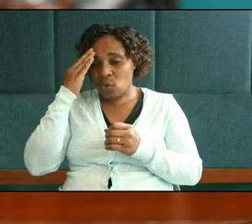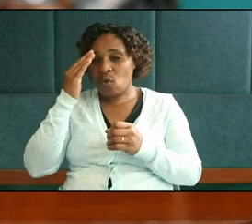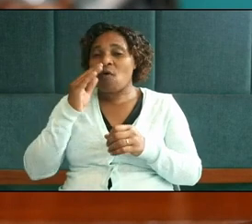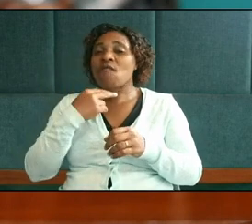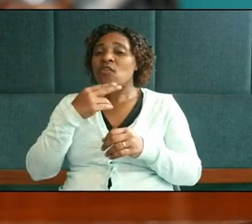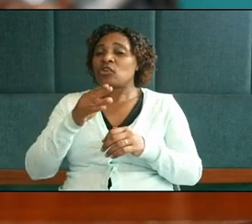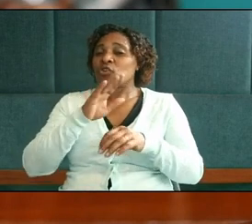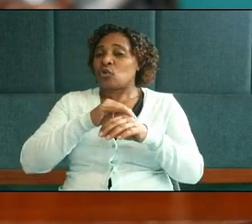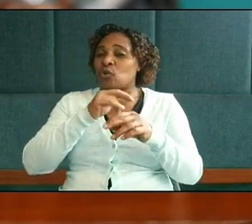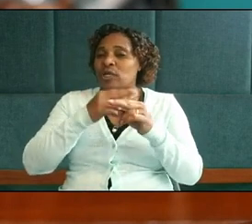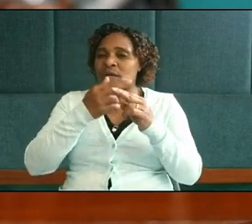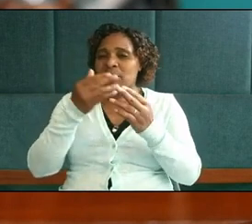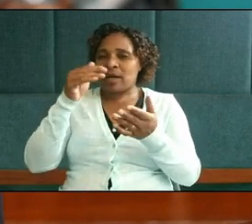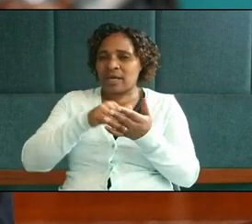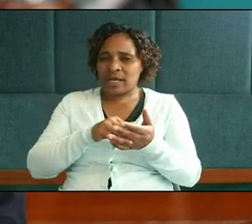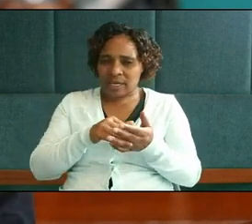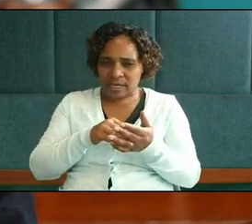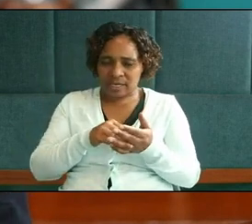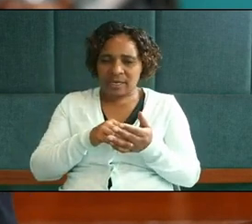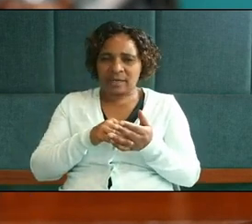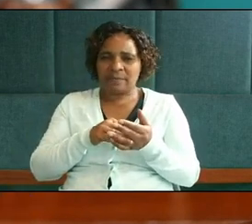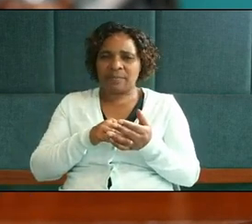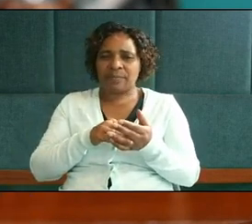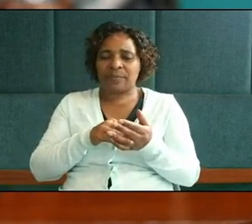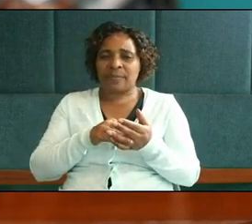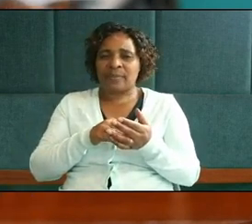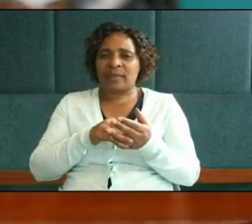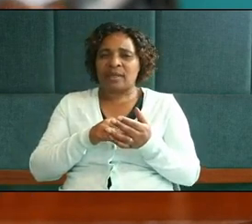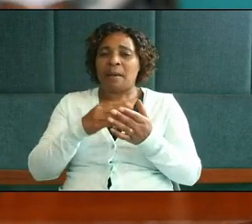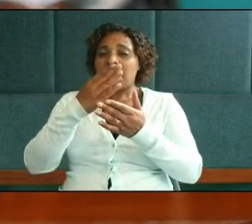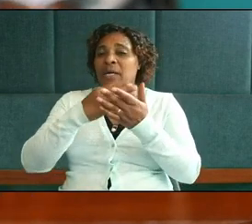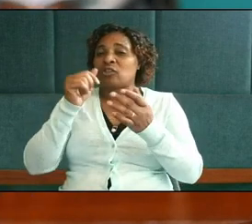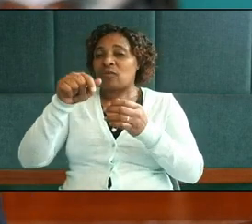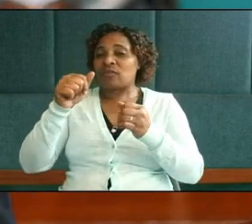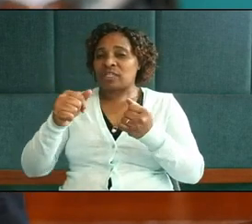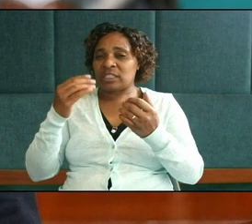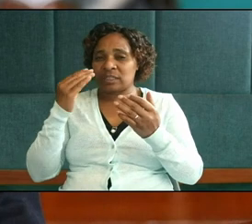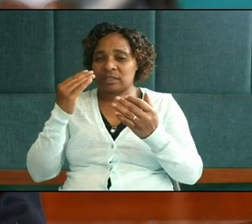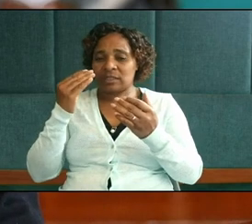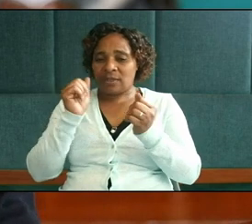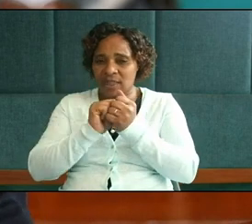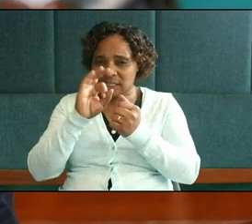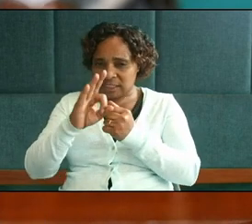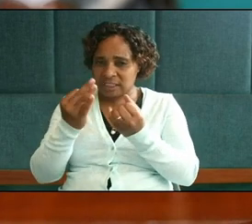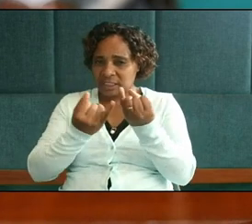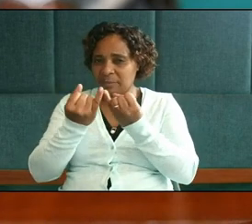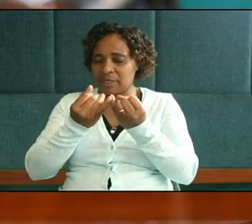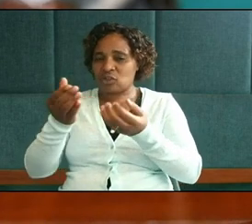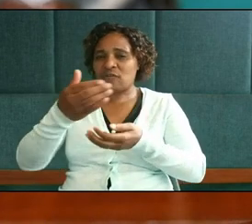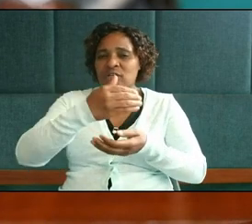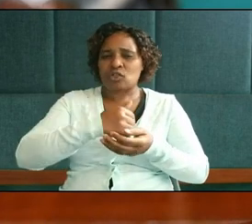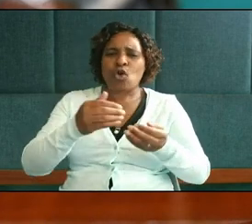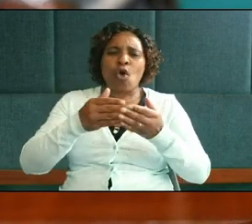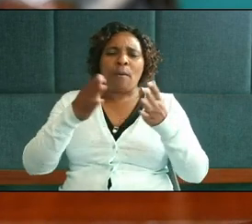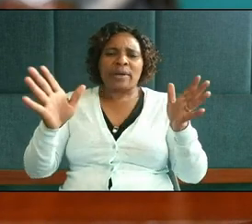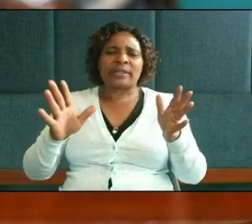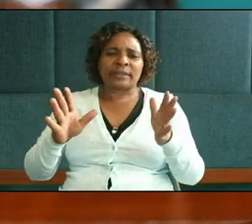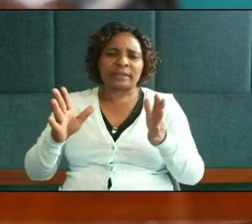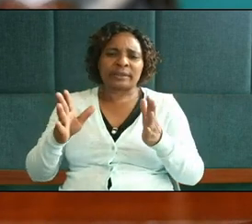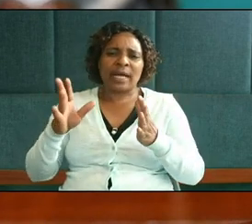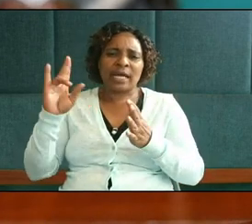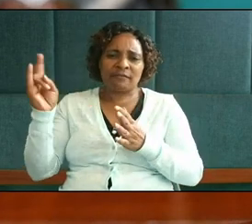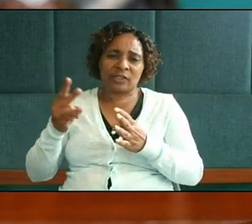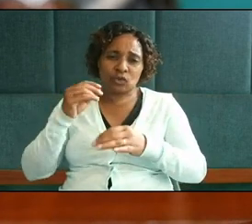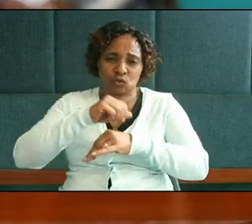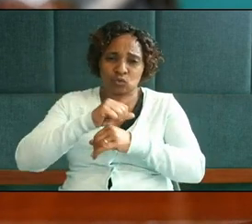his name again, and it hasn't. Part of this quarter's 13th Sabbath offering will help open a Seventh-day